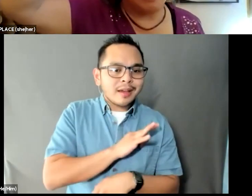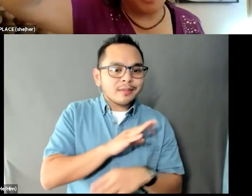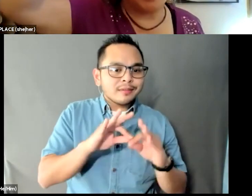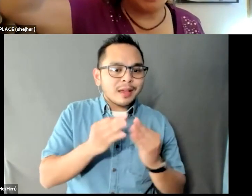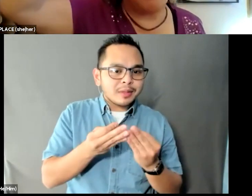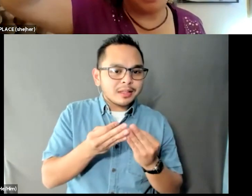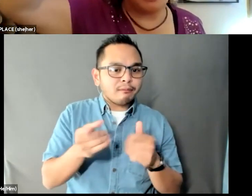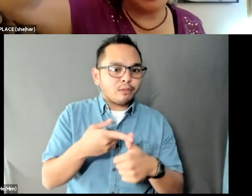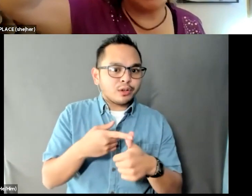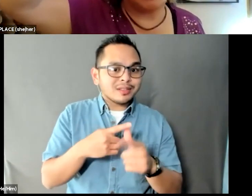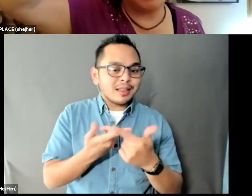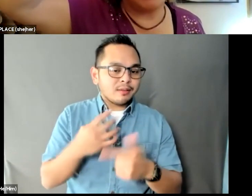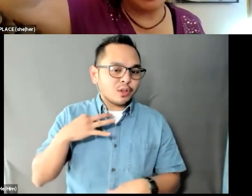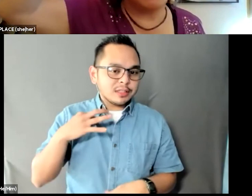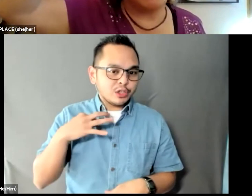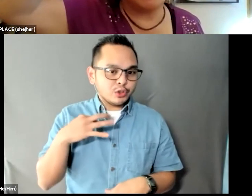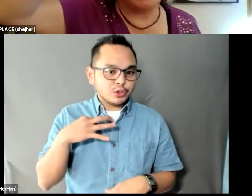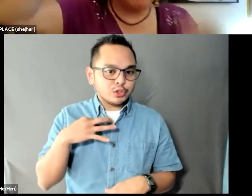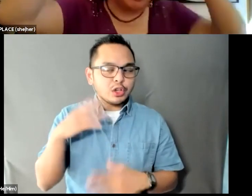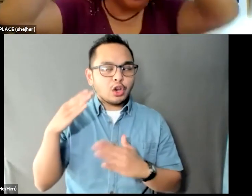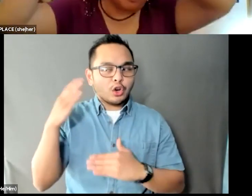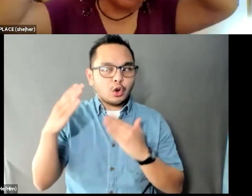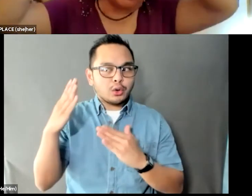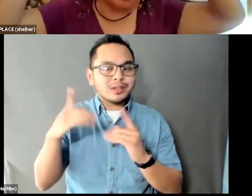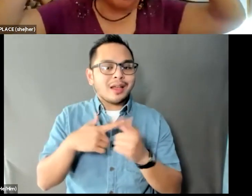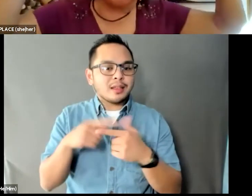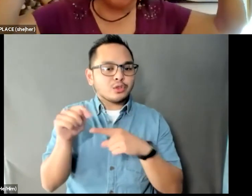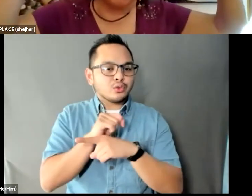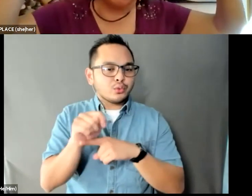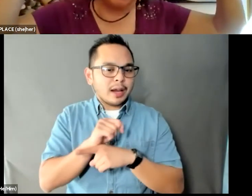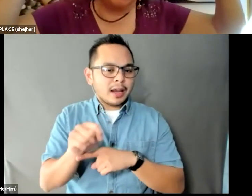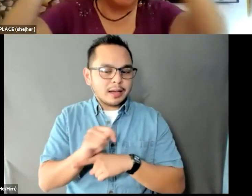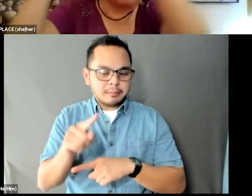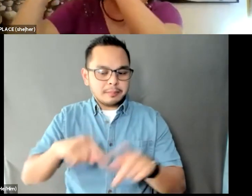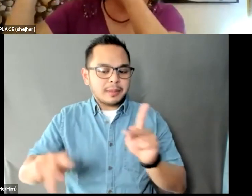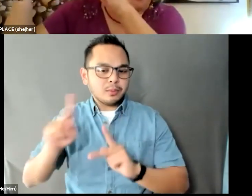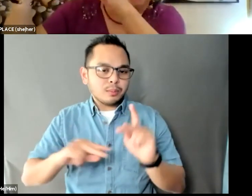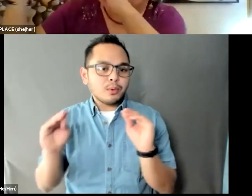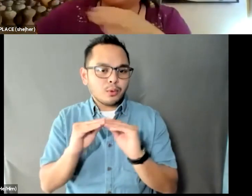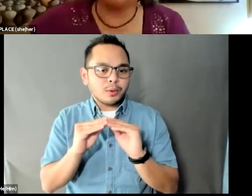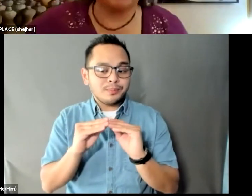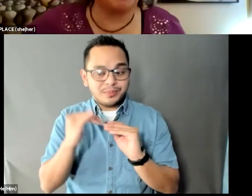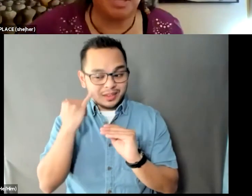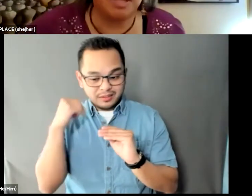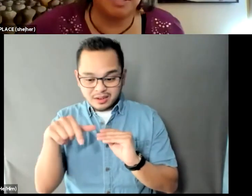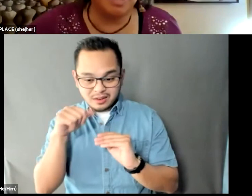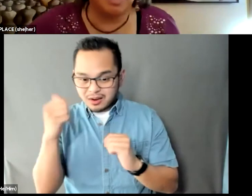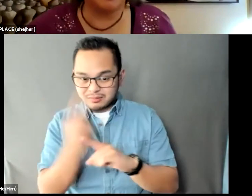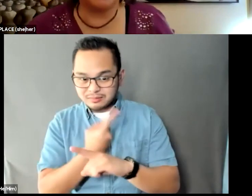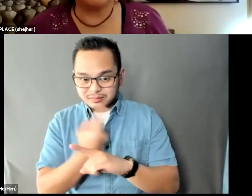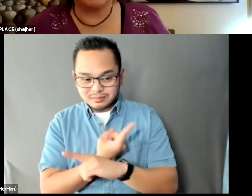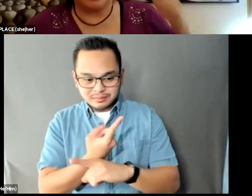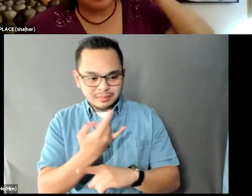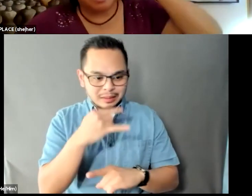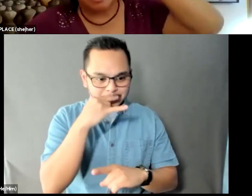family first and volunteers, the adults. And then we train the trainers almost. Because if they're not in place, working with the kids isn't going to